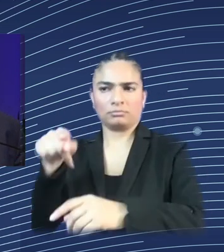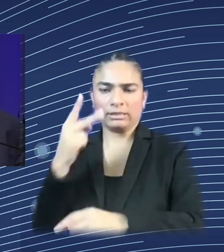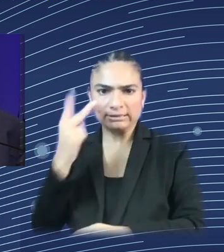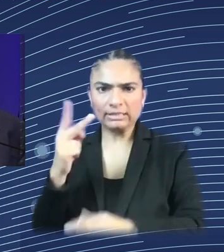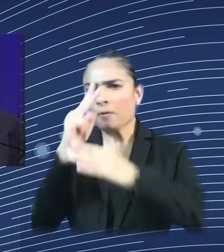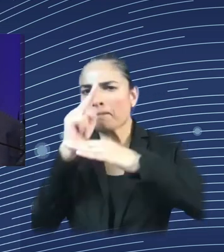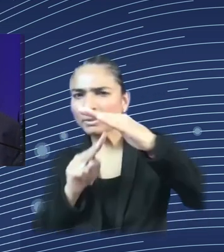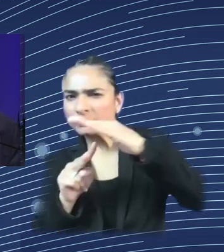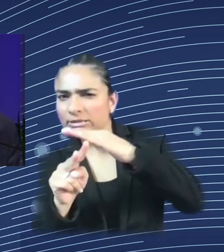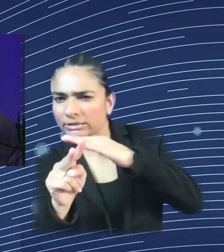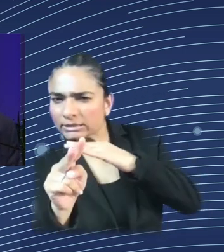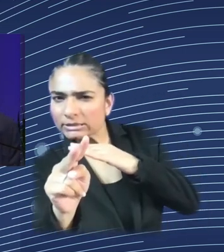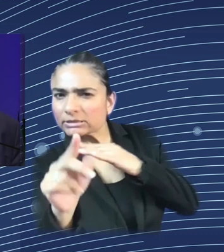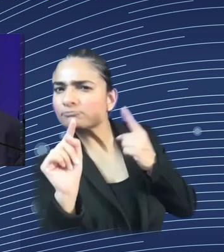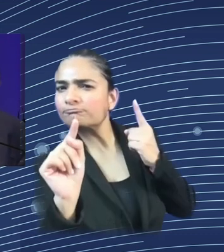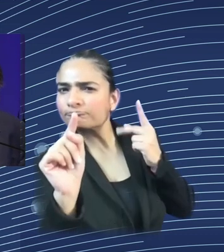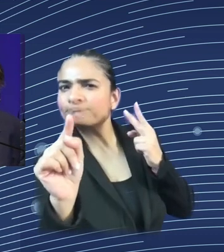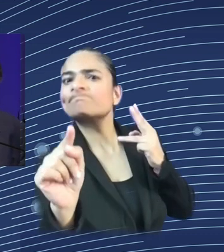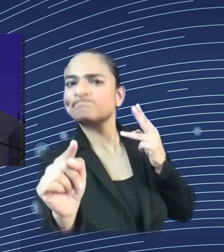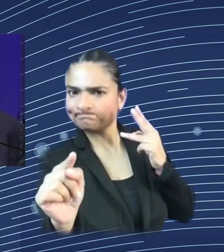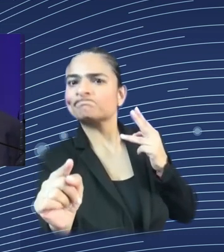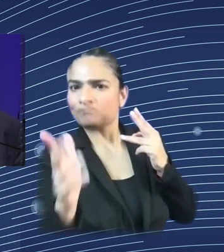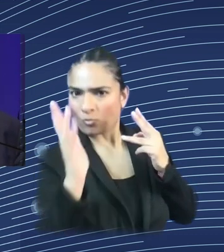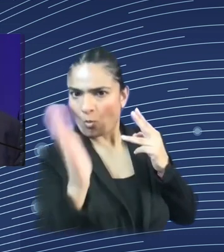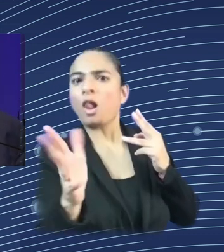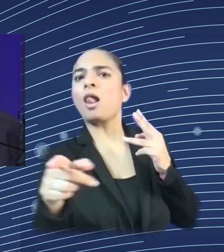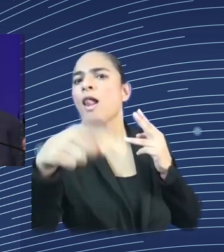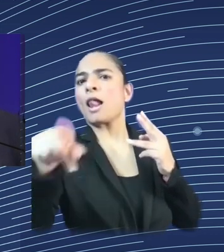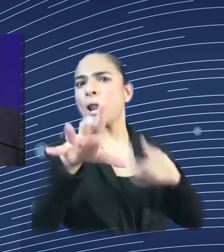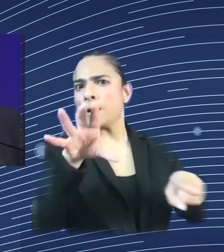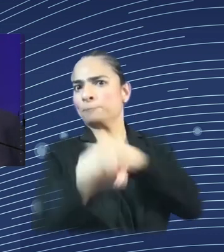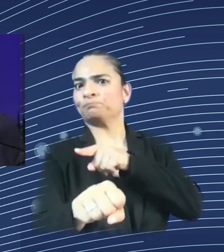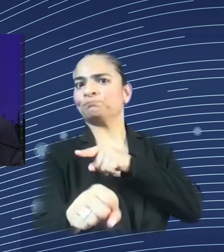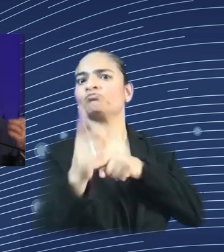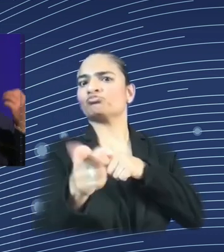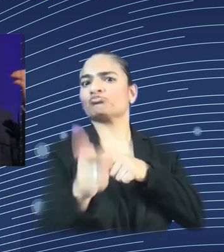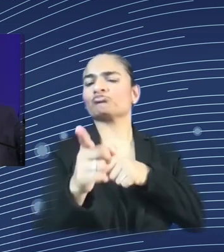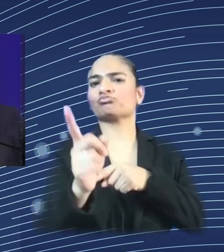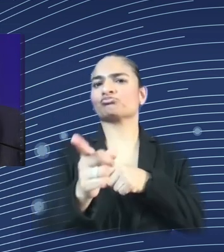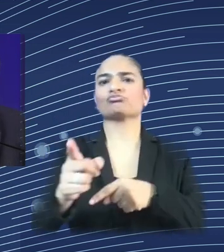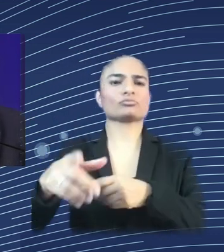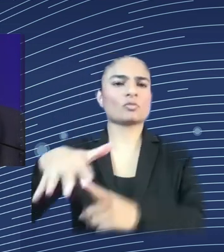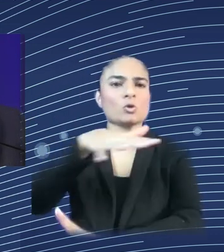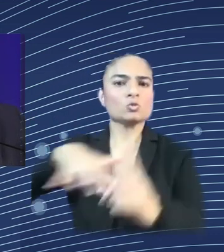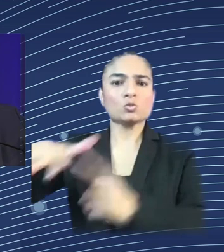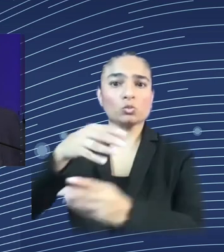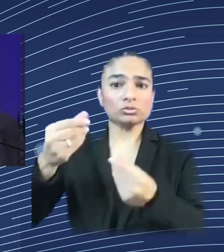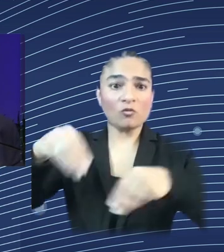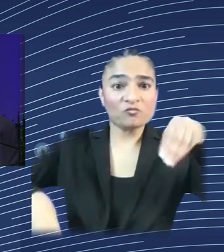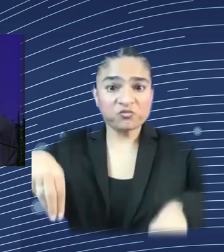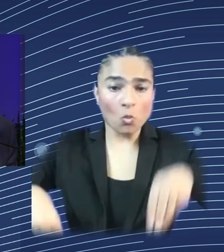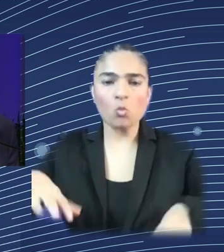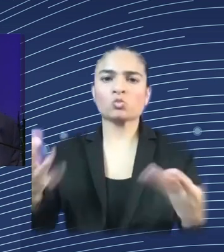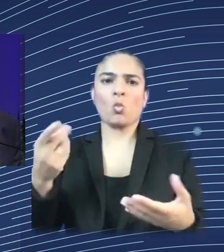social dumping on construction sites. So this is quite a lot. So we introduced not only the techniques, but also, of course,